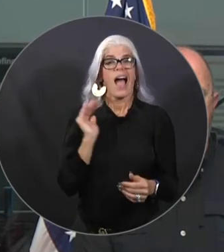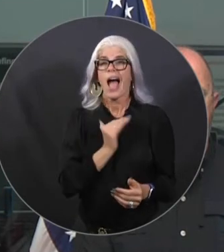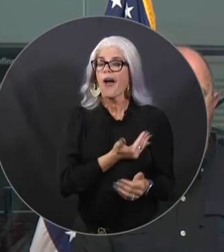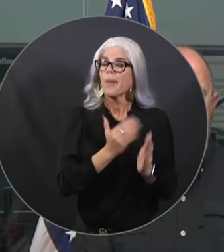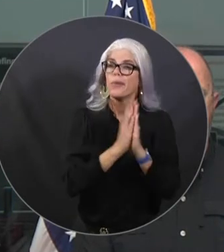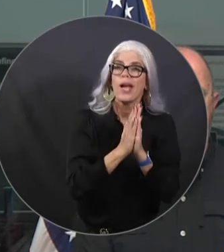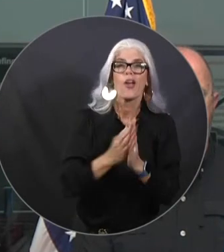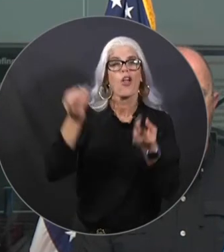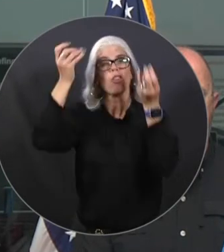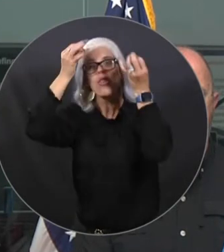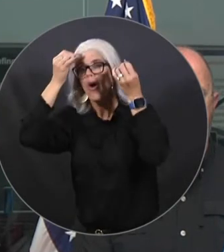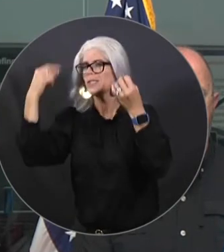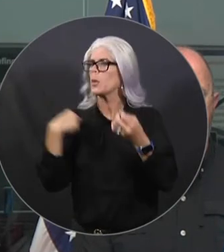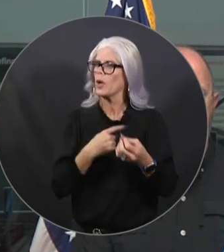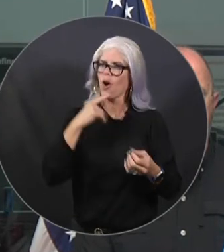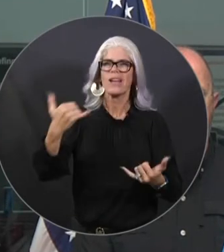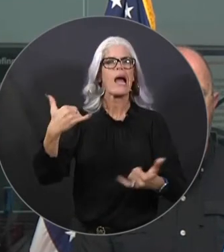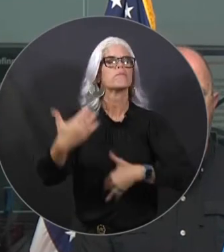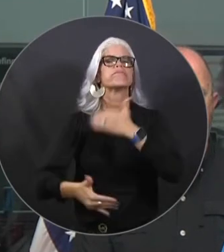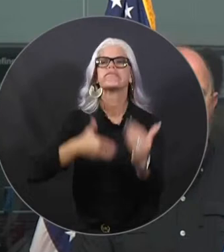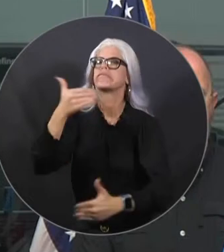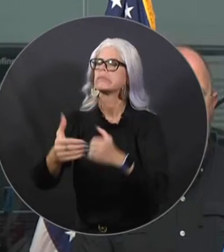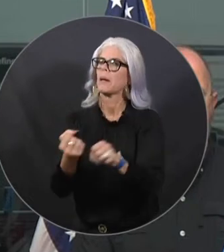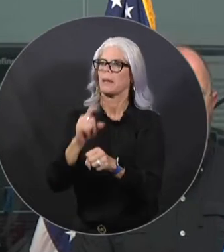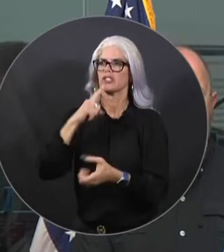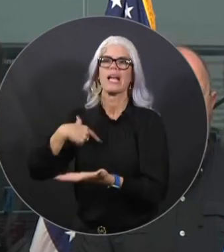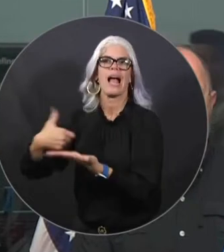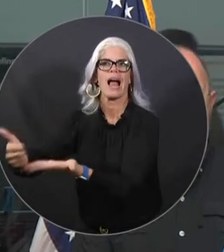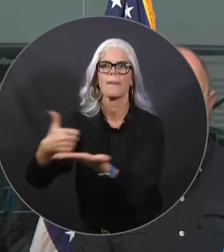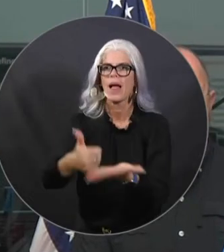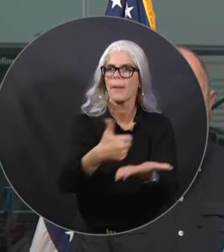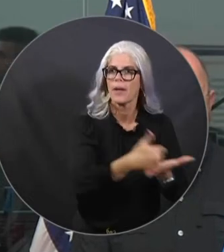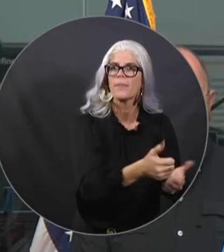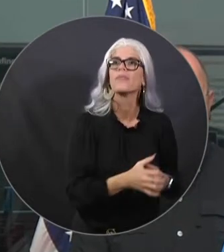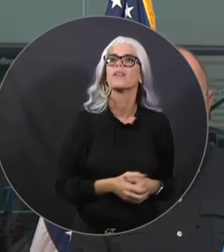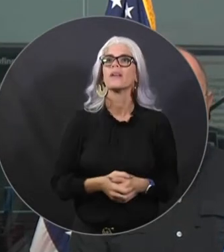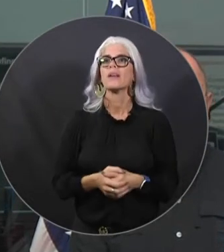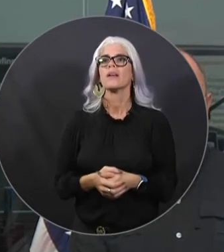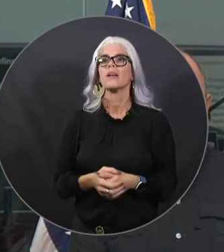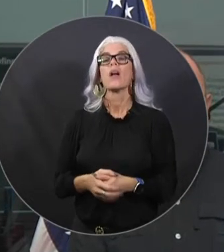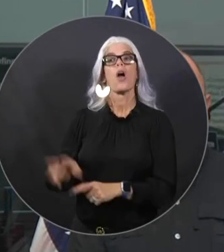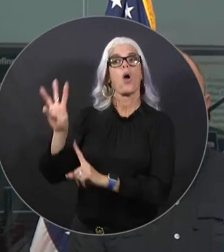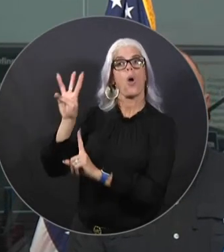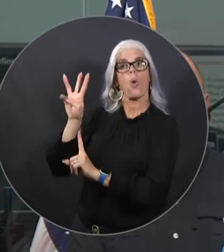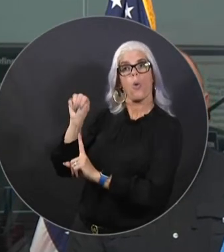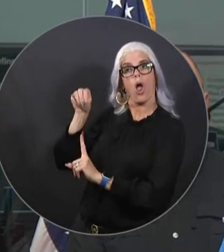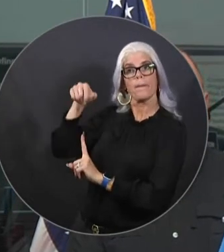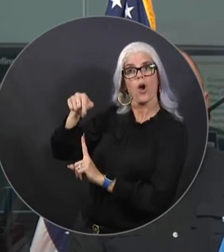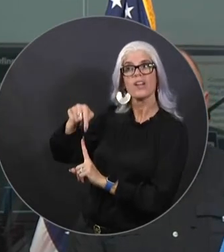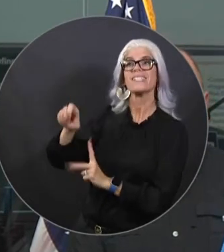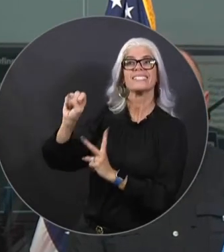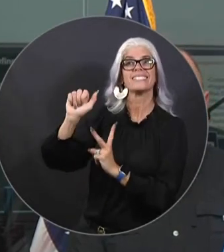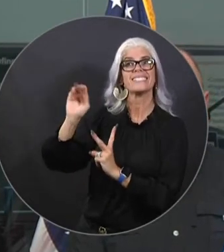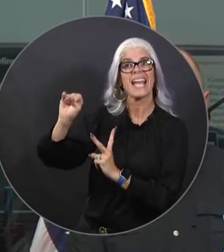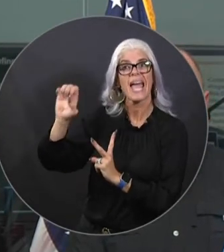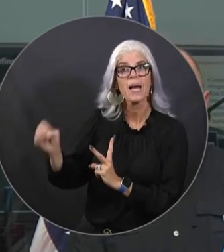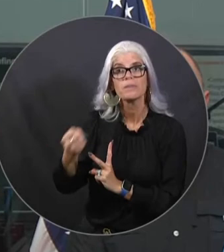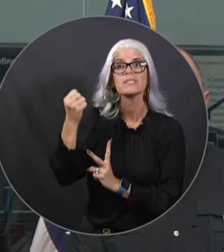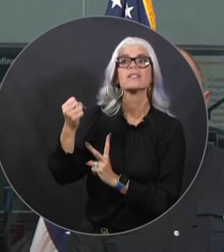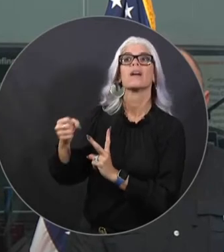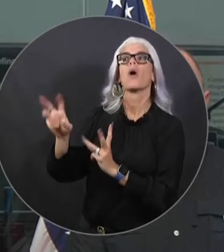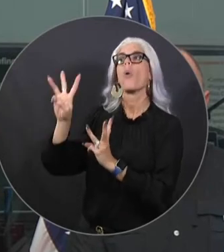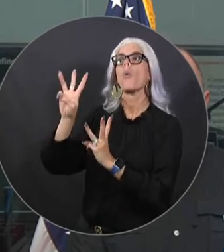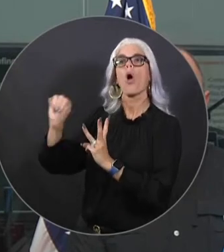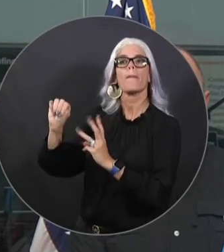help. To that end, on behalf of Walmart, Sam's Club, and the Walmart Foundation, I'm announcing our commitment of up to